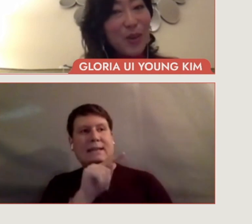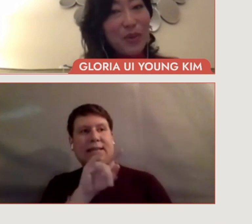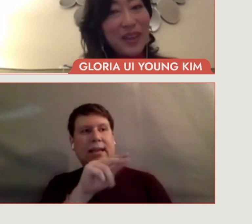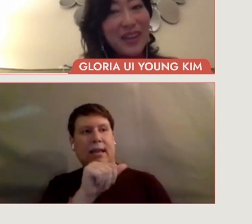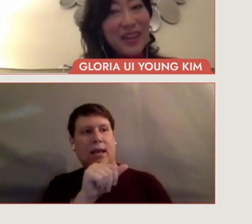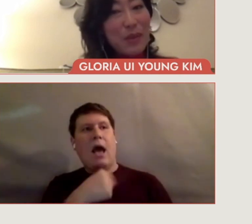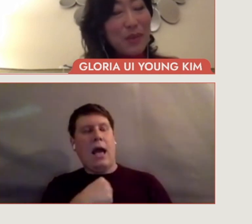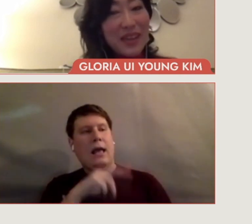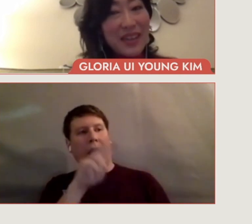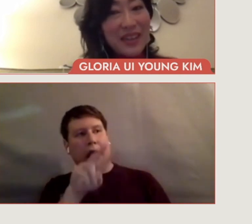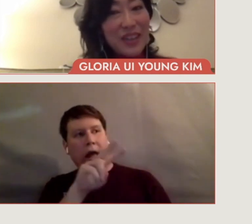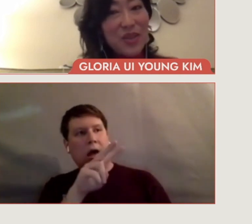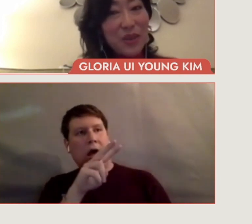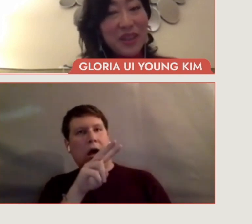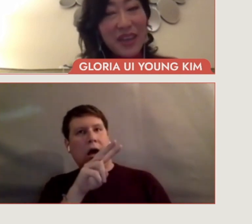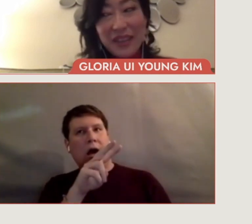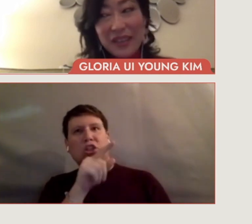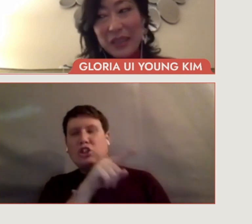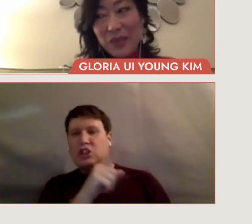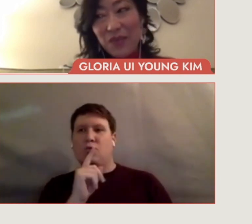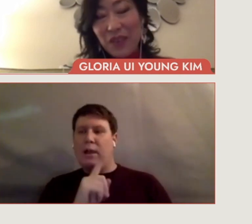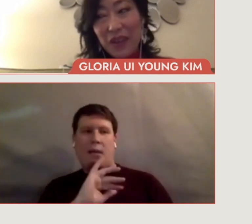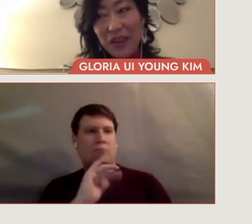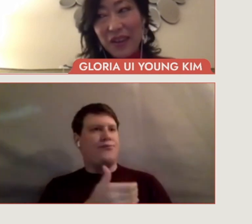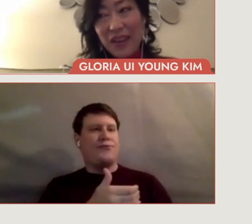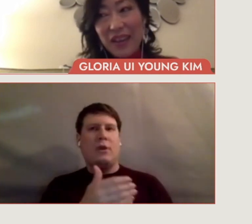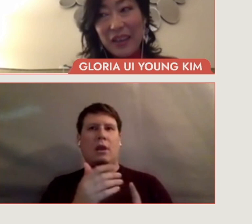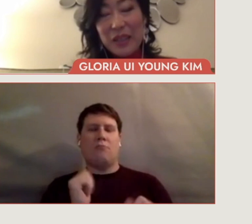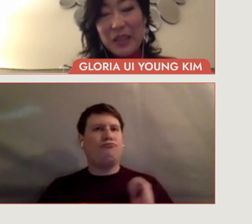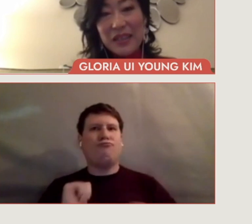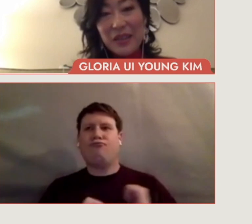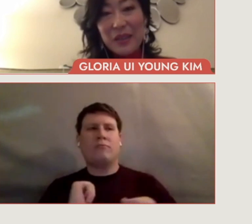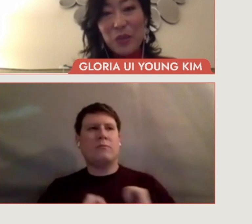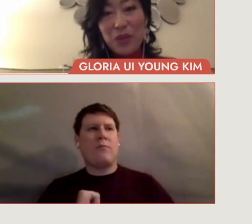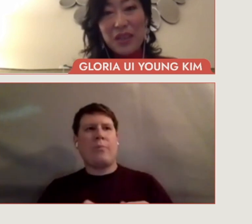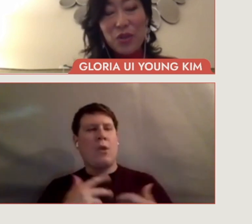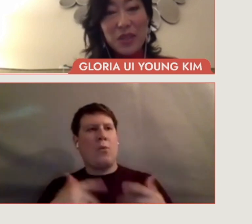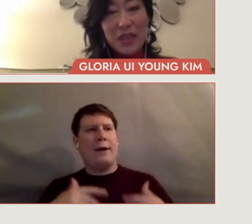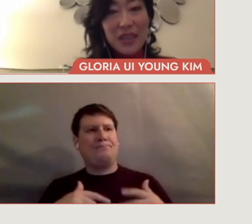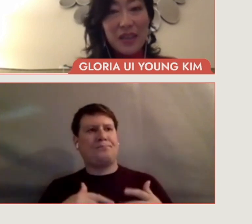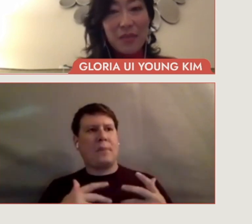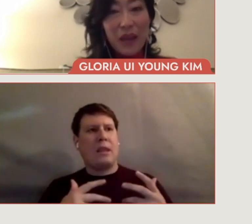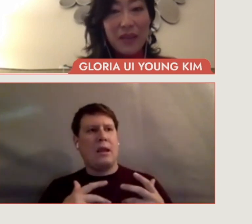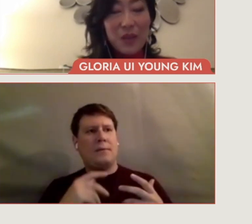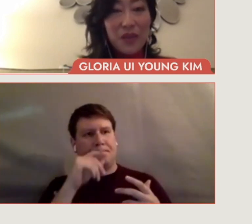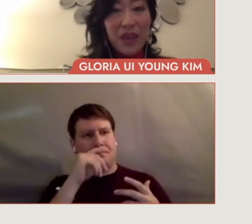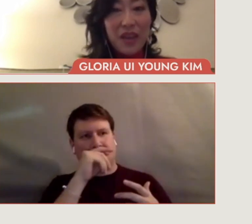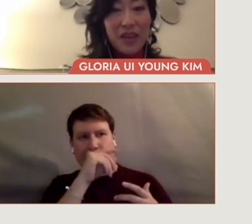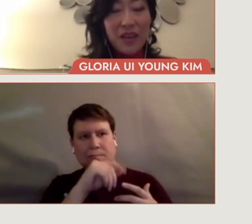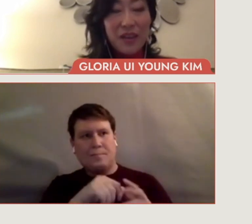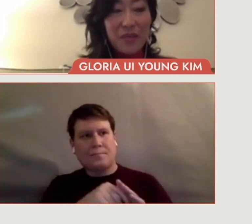her to be played. Like, she really had this, because Tina's got this really interesting balance